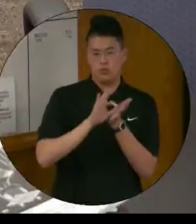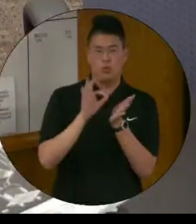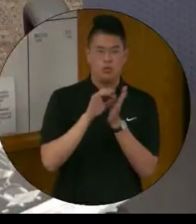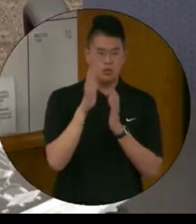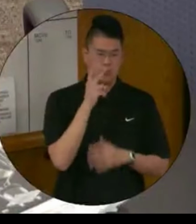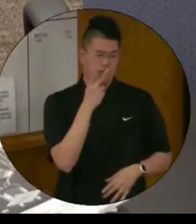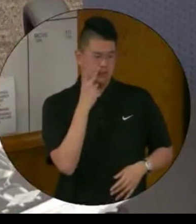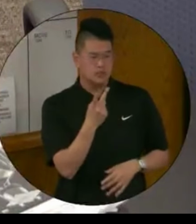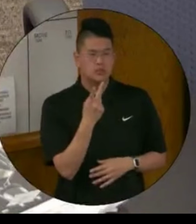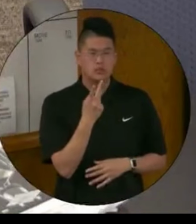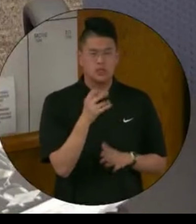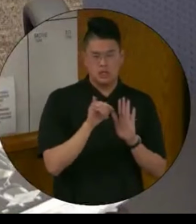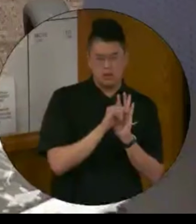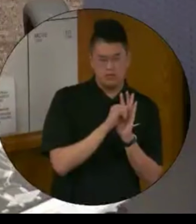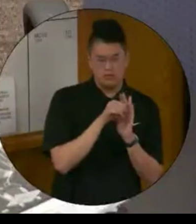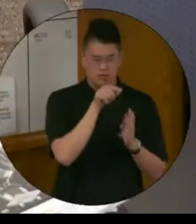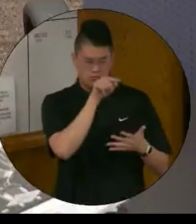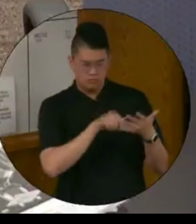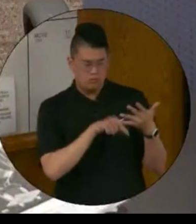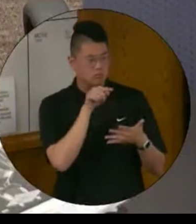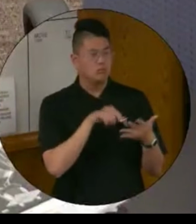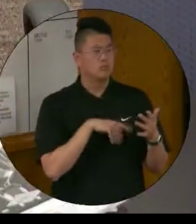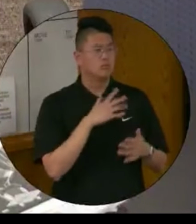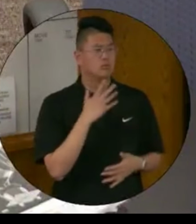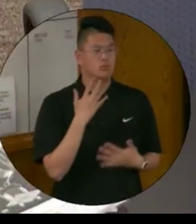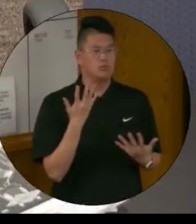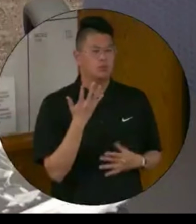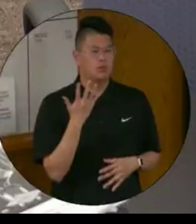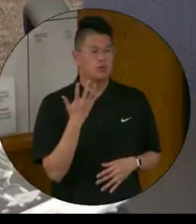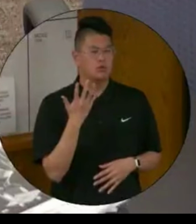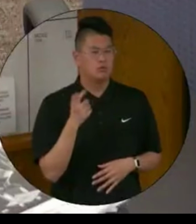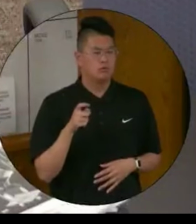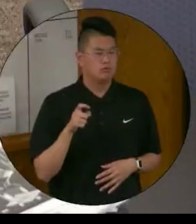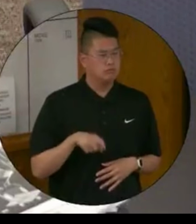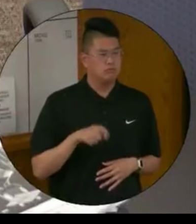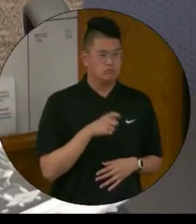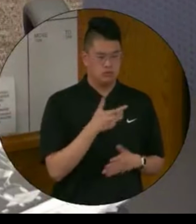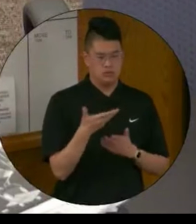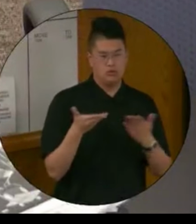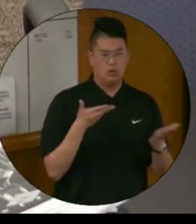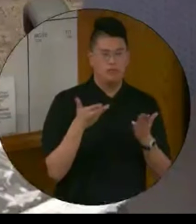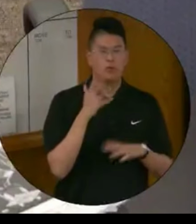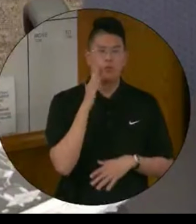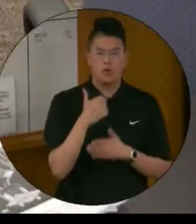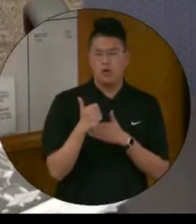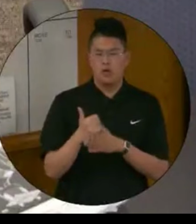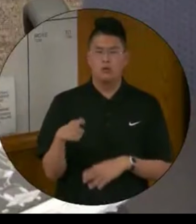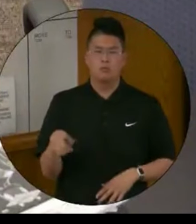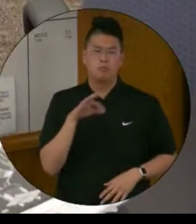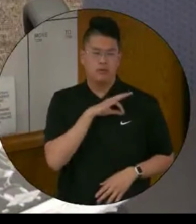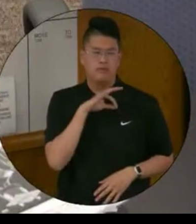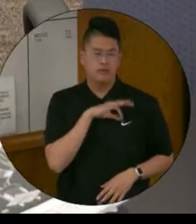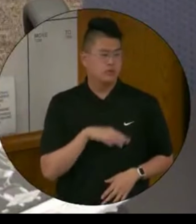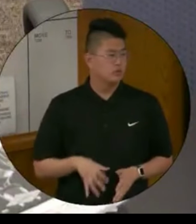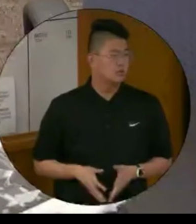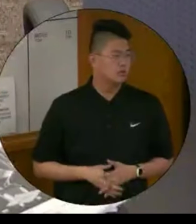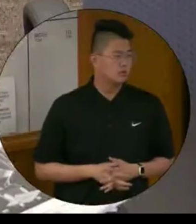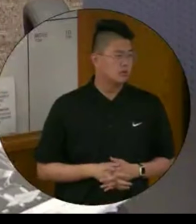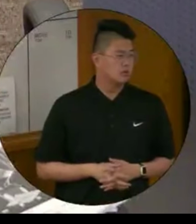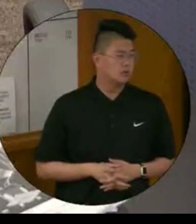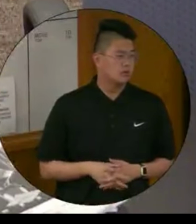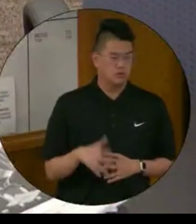identify why and really, I think, create services that can be much more beneficial and much more specific